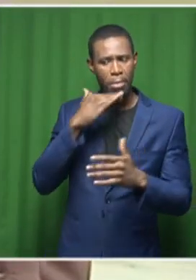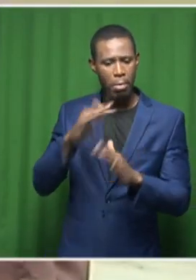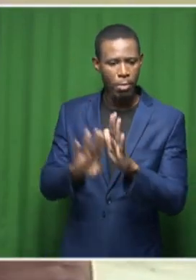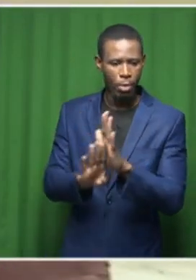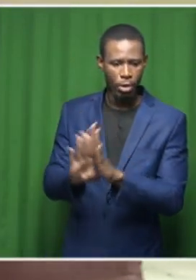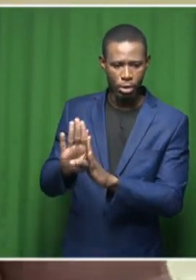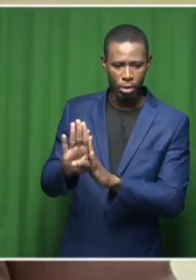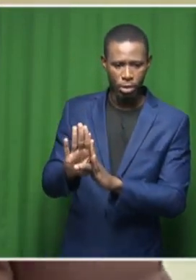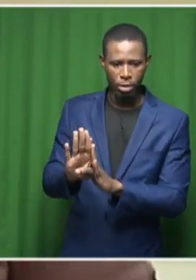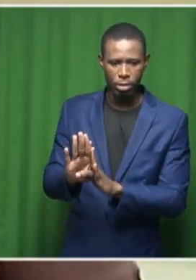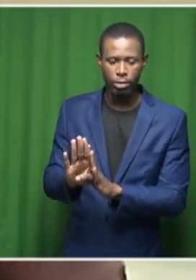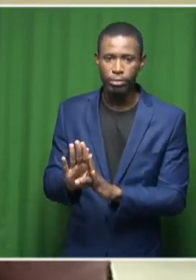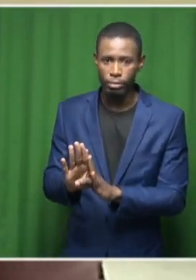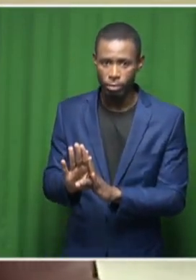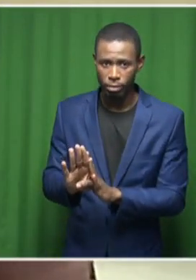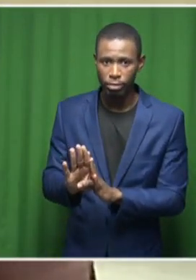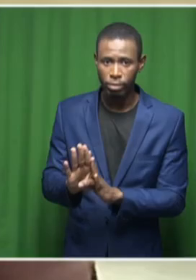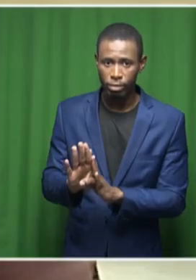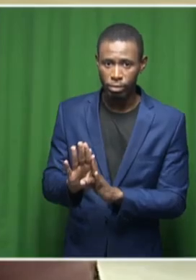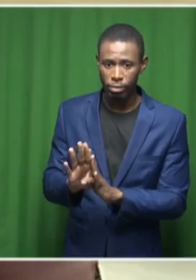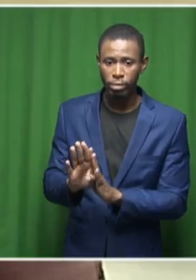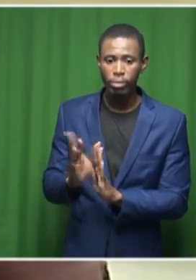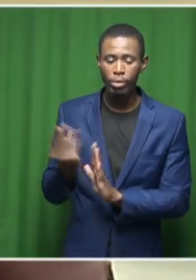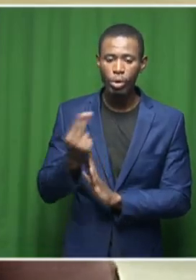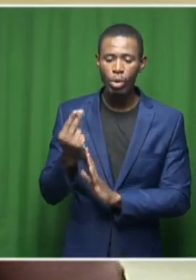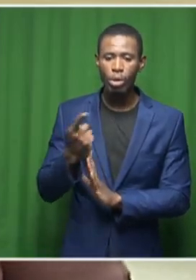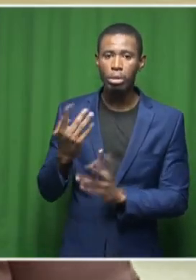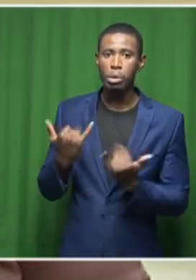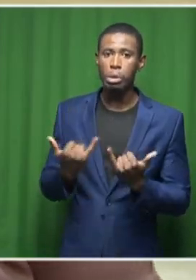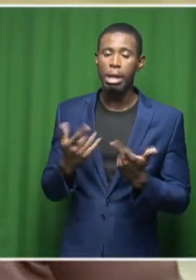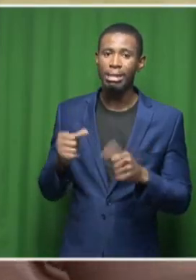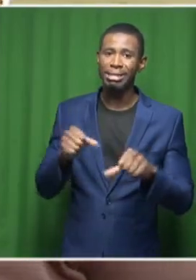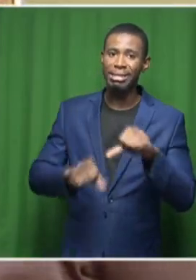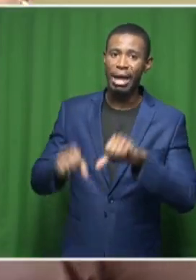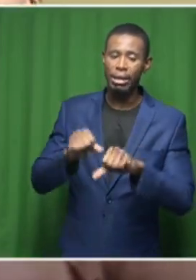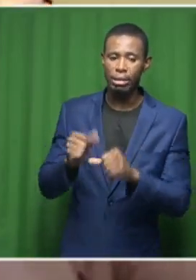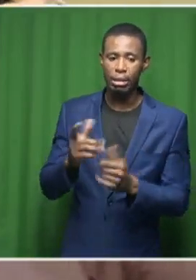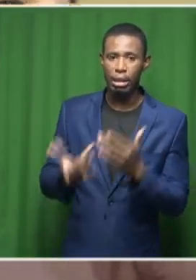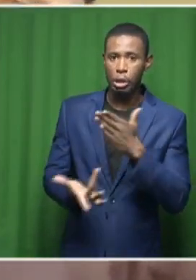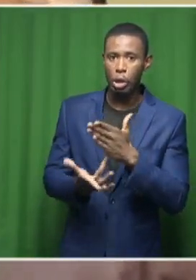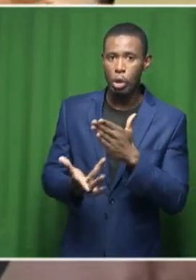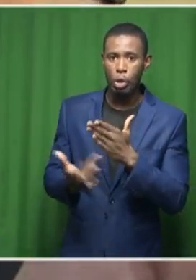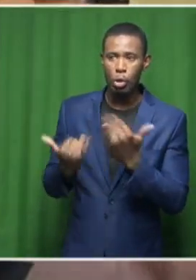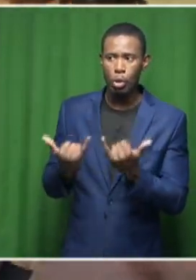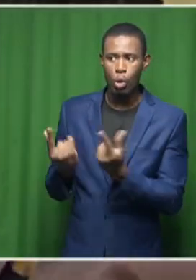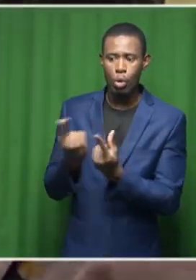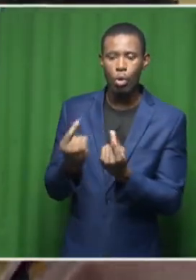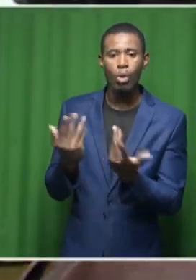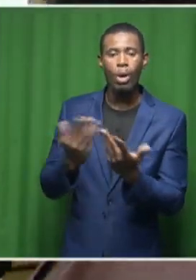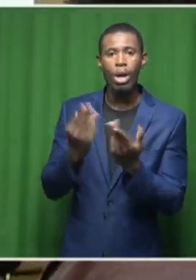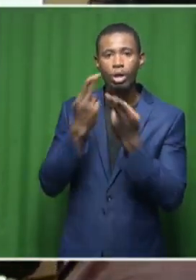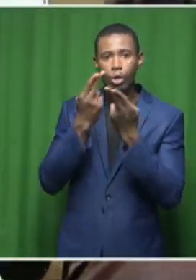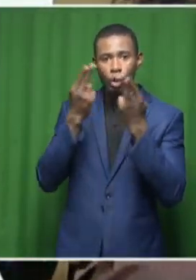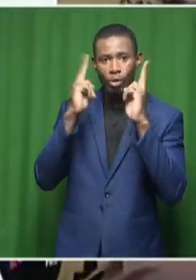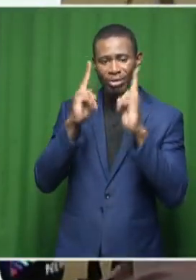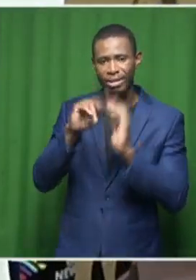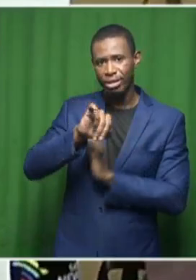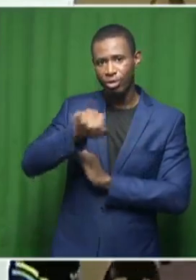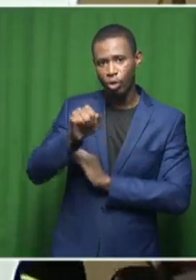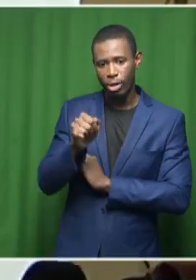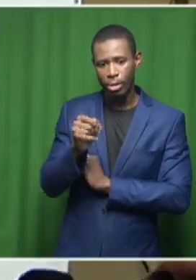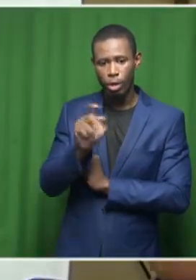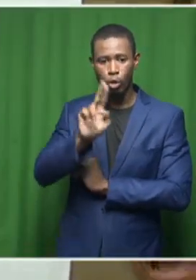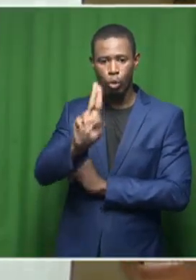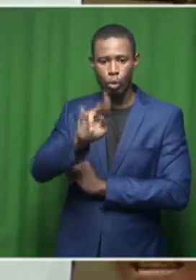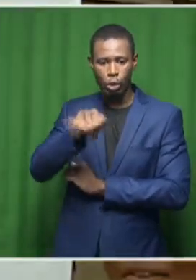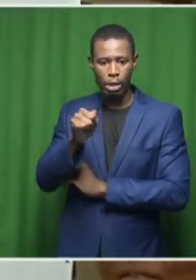that's what the Department of Science and Technology is doing today in partnership with the University of Johannesburg. They're launching